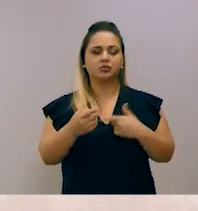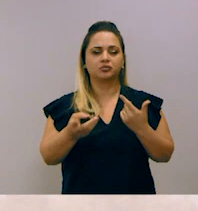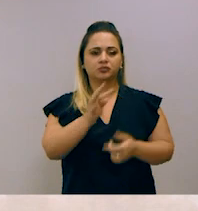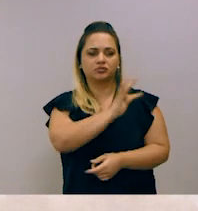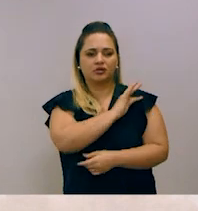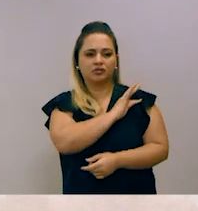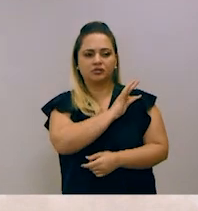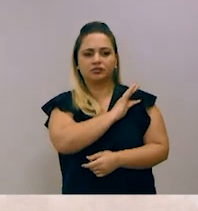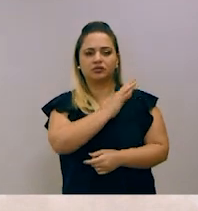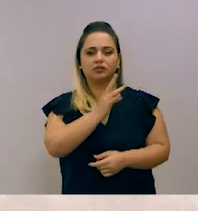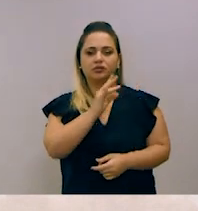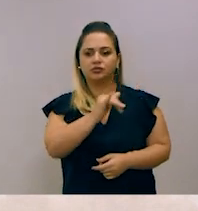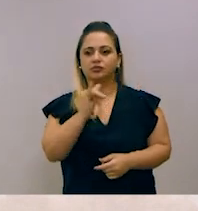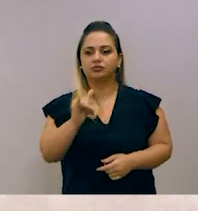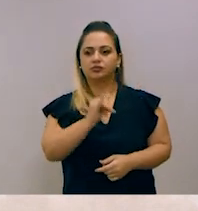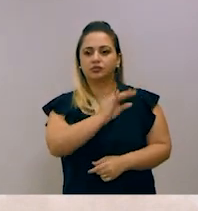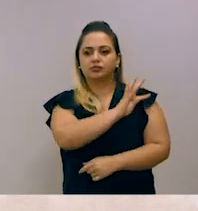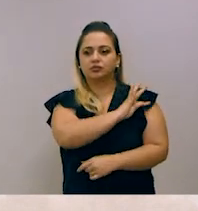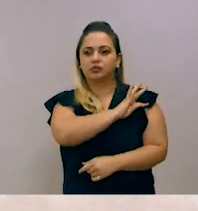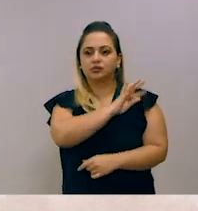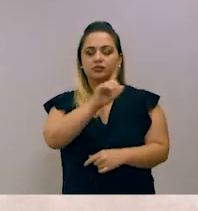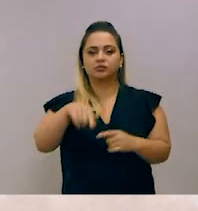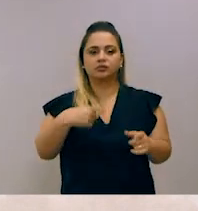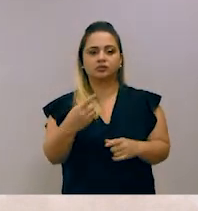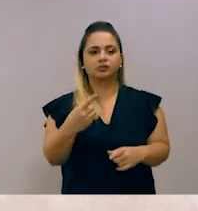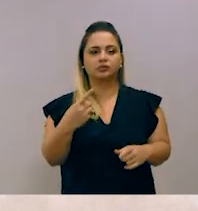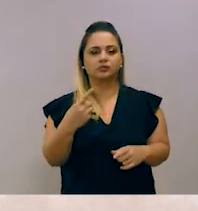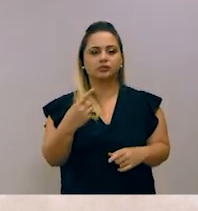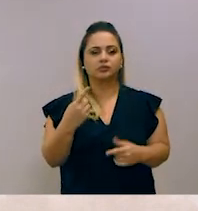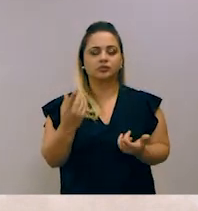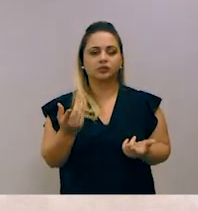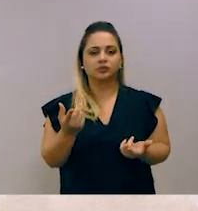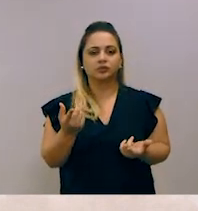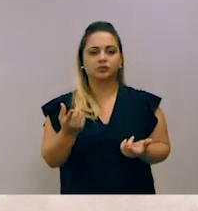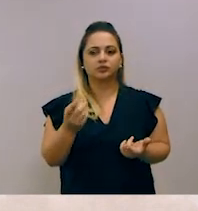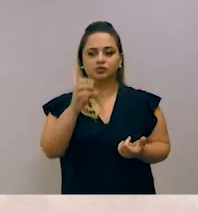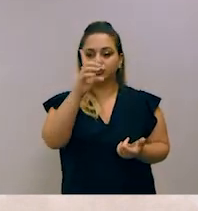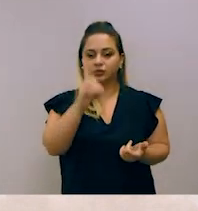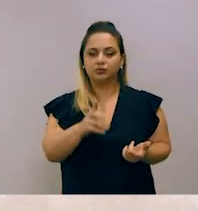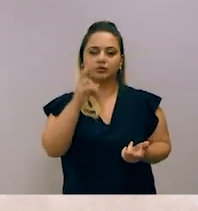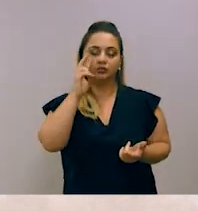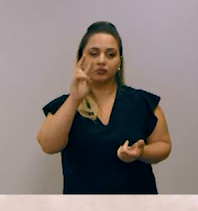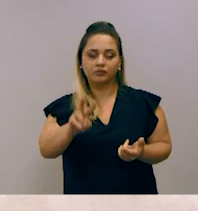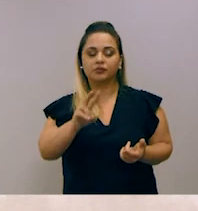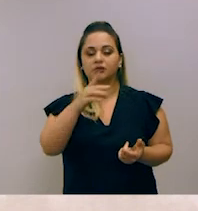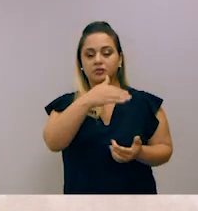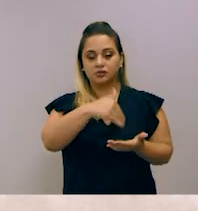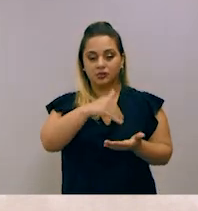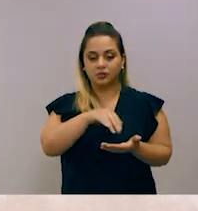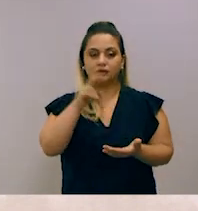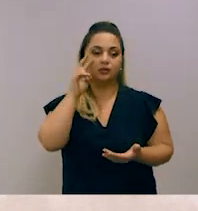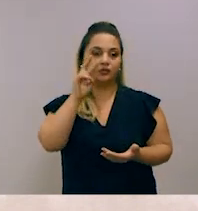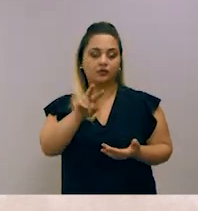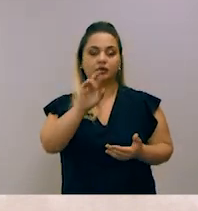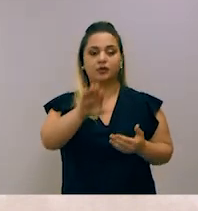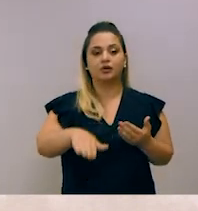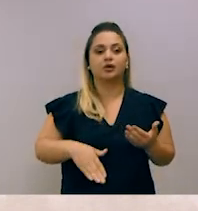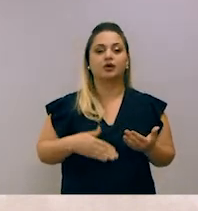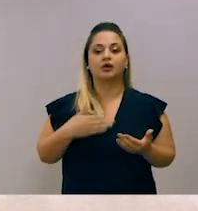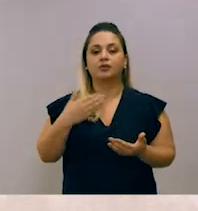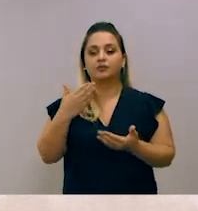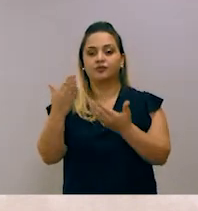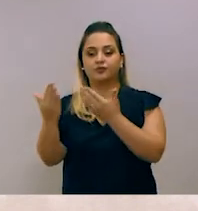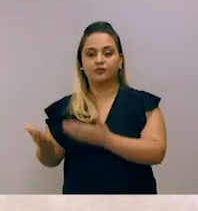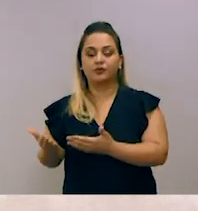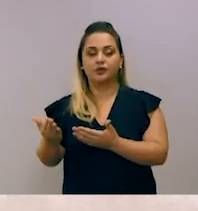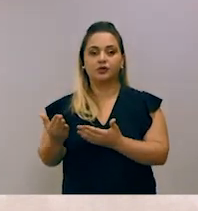external control area, and it goes through the auditors and the pronouncing of the secretary, and then